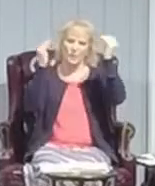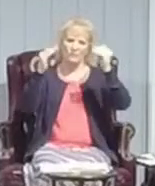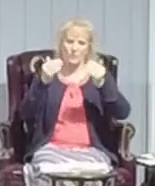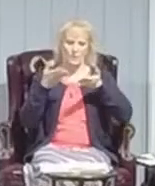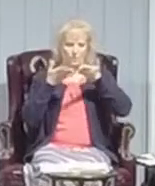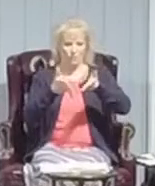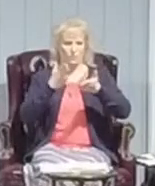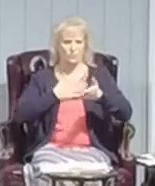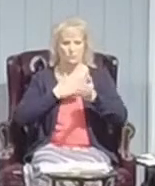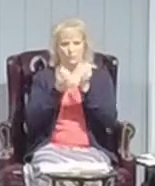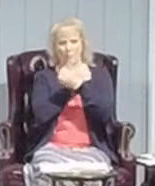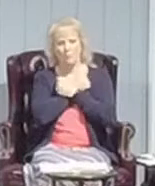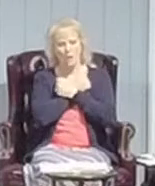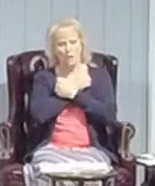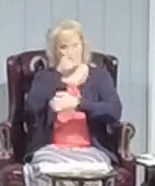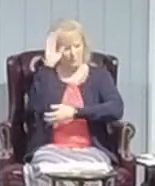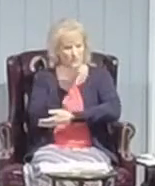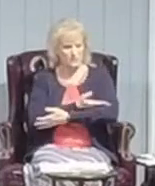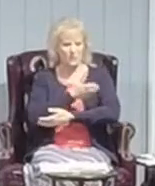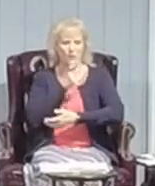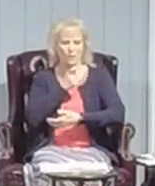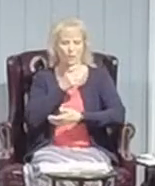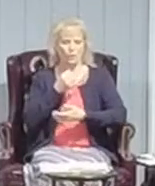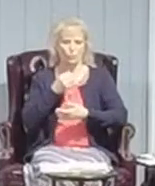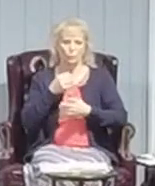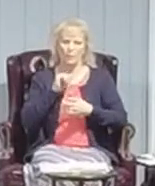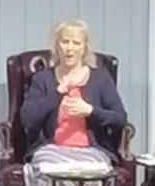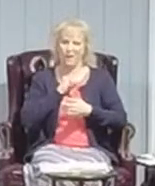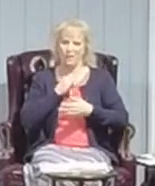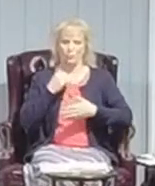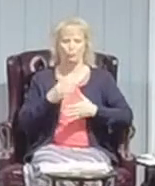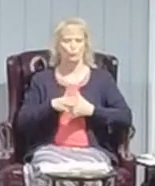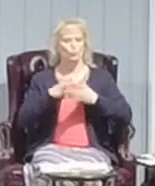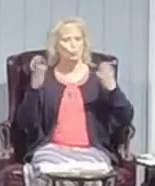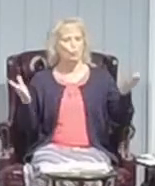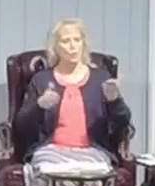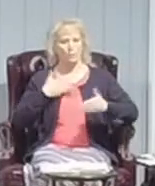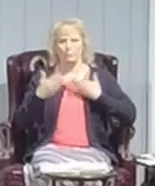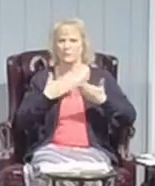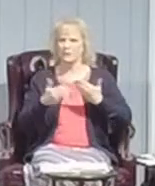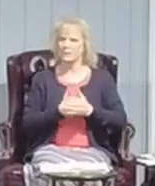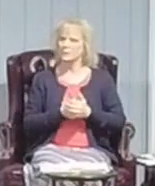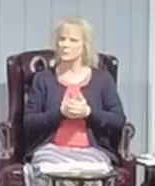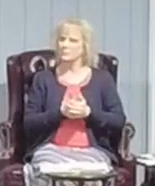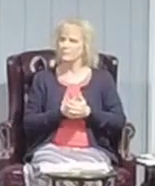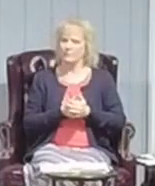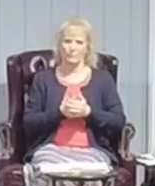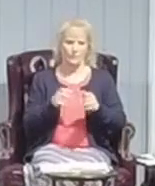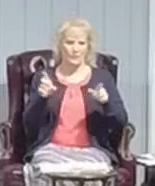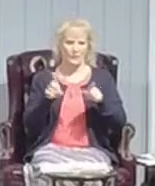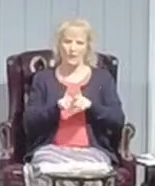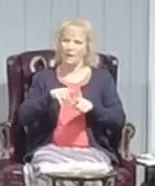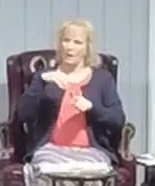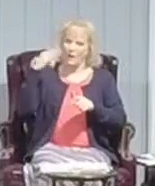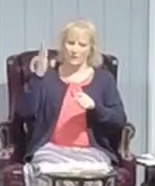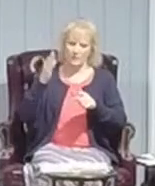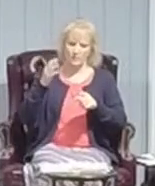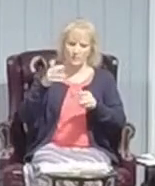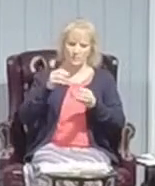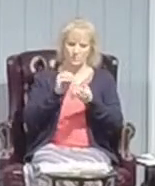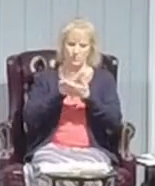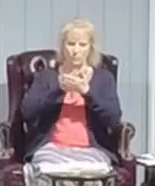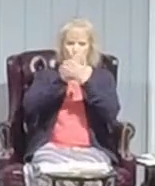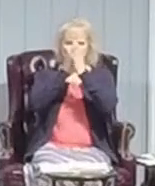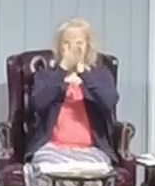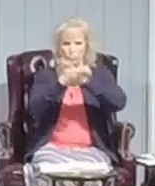is my beloved Son in whom I am well pleased. At his transfiguration in Matthew 17:5, while